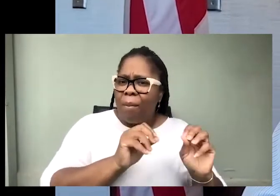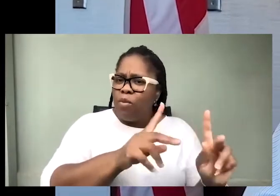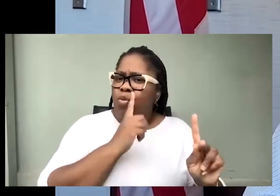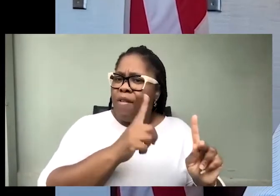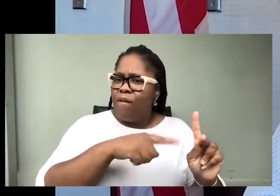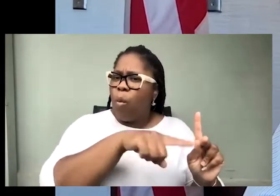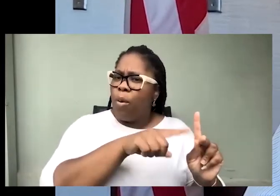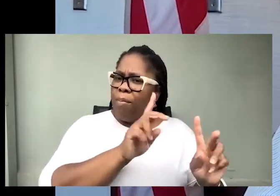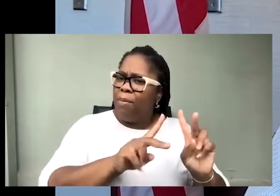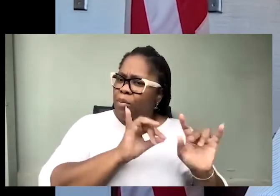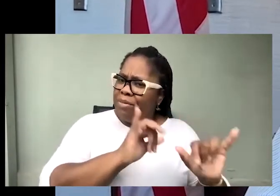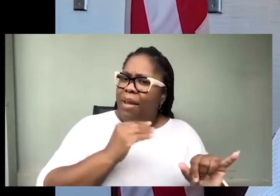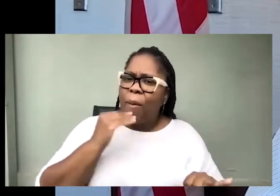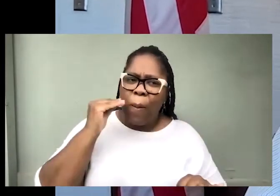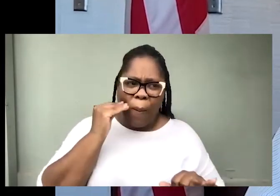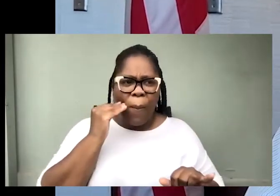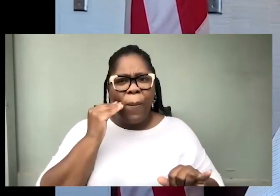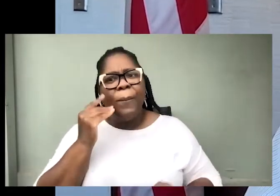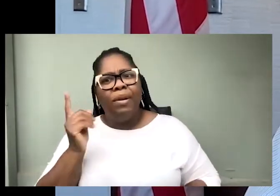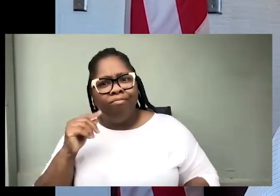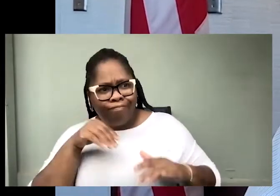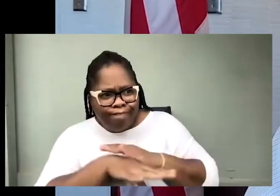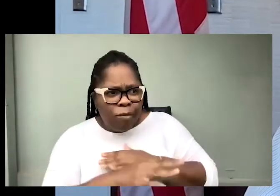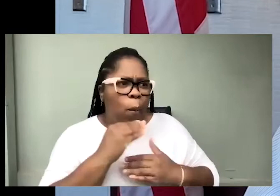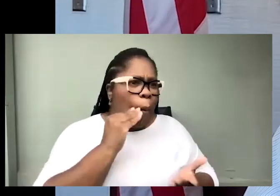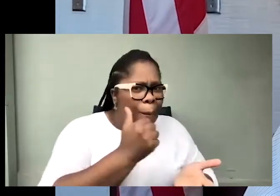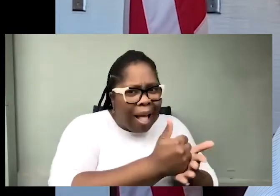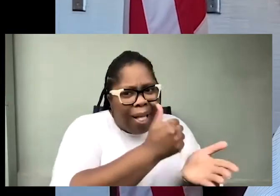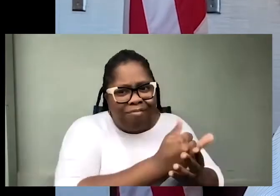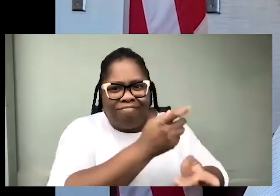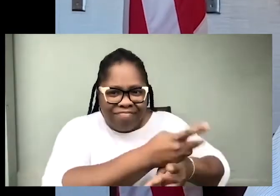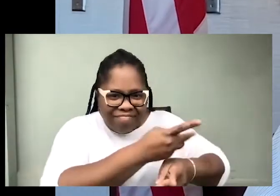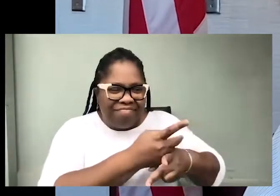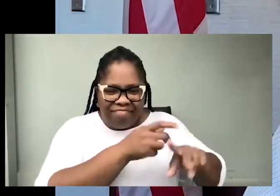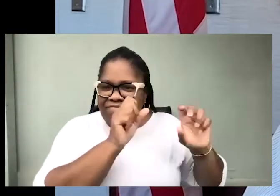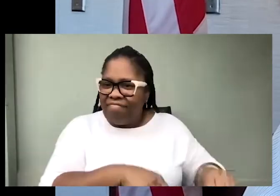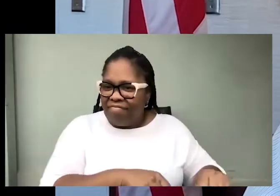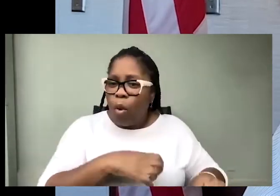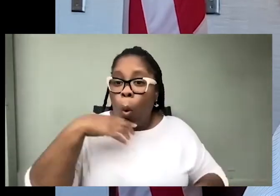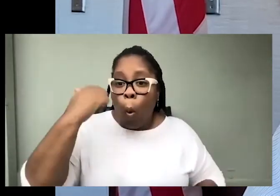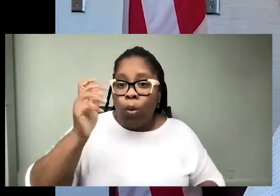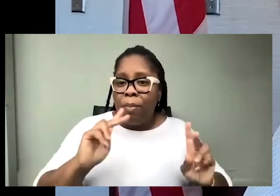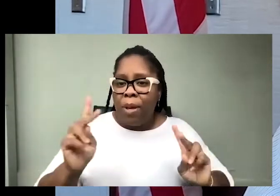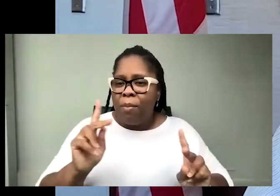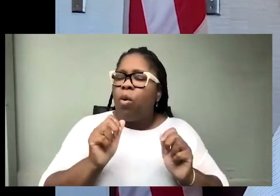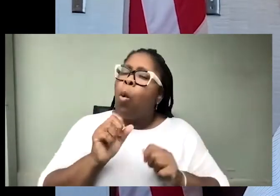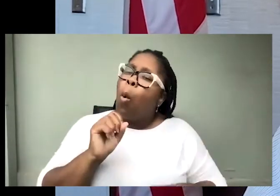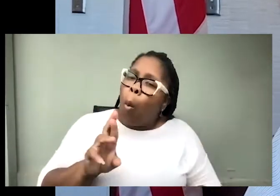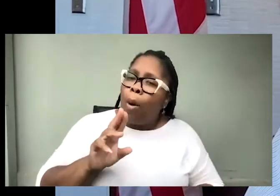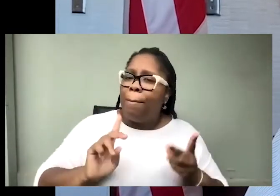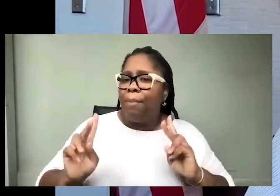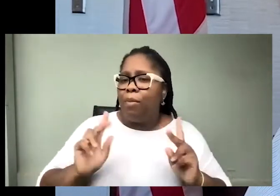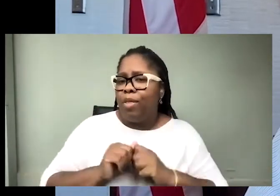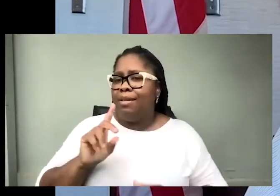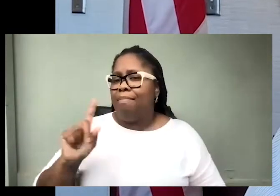home caregiving services to older and disabled adults, is a national leader in this model of